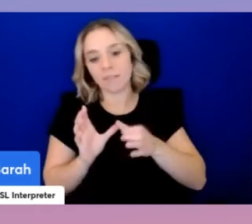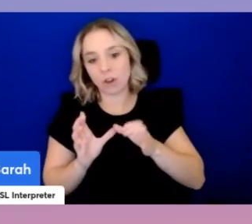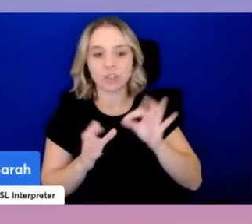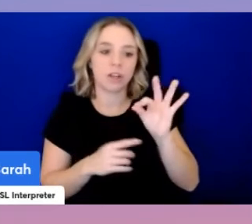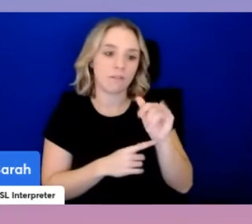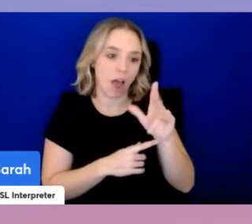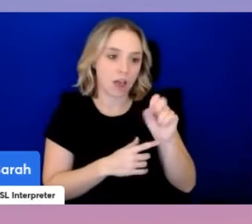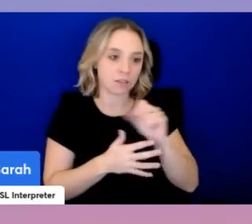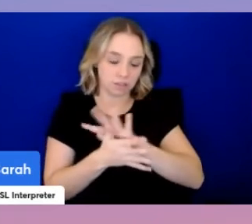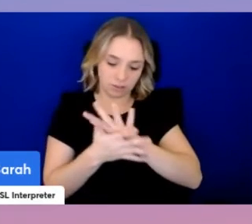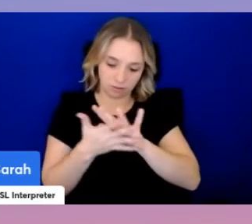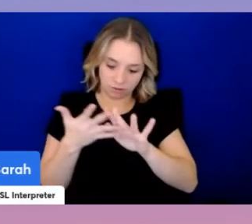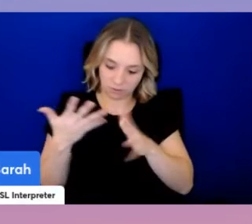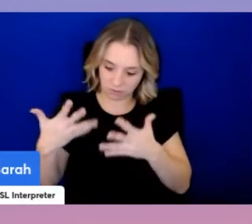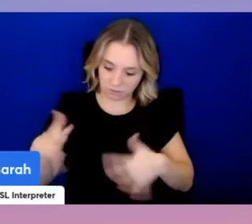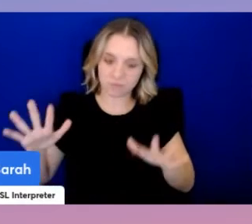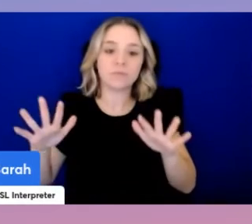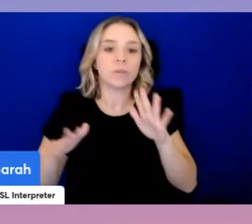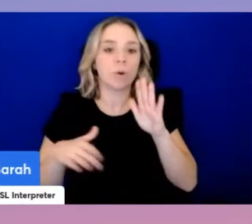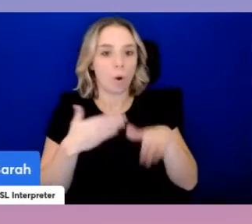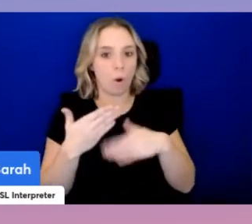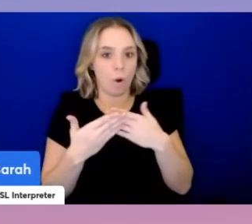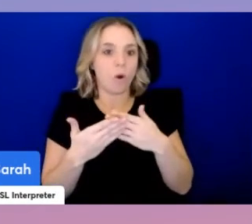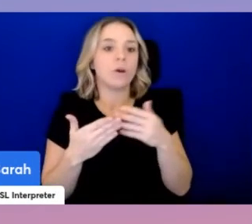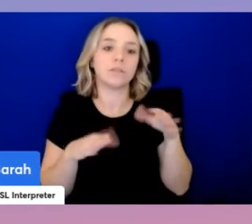is done with Ansible.